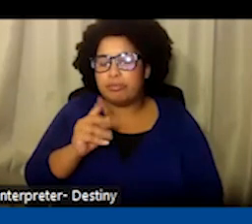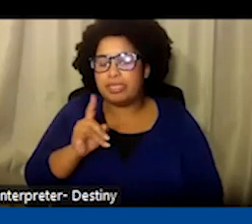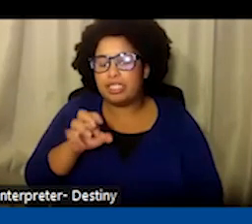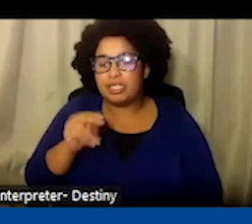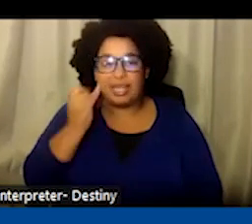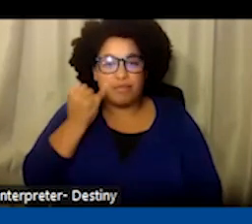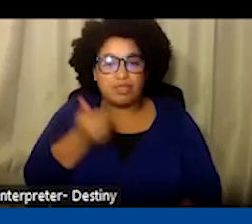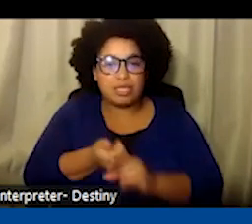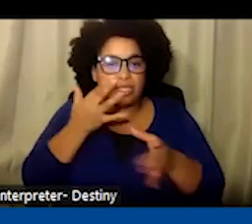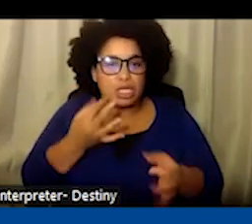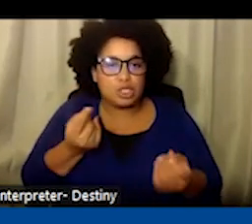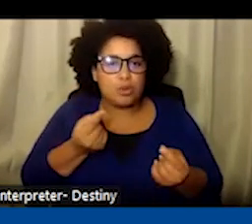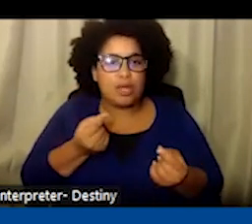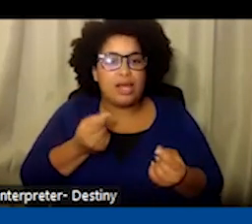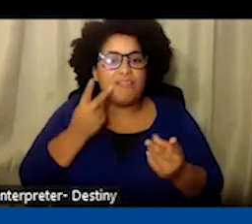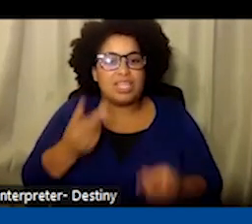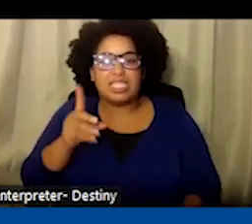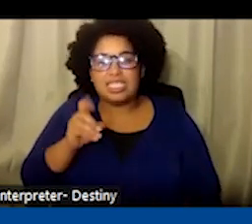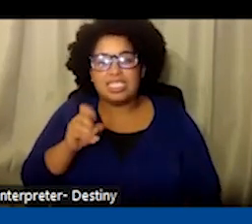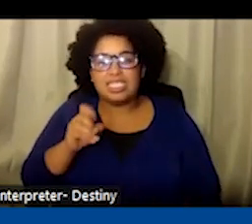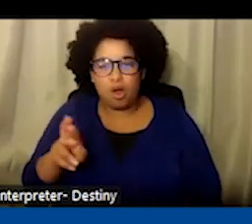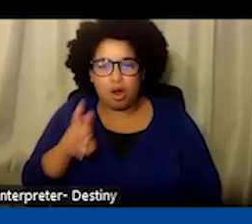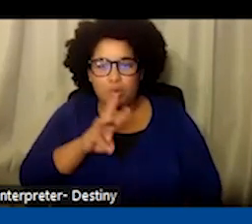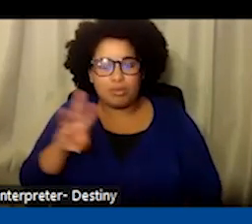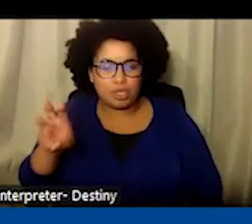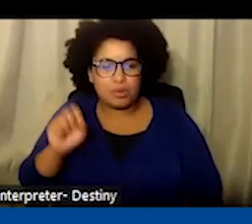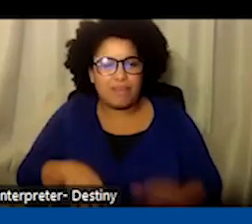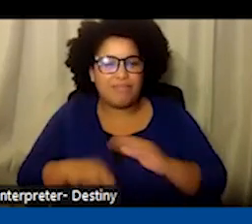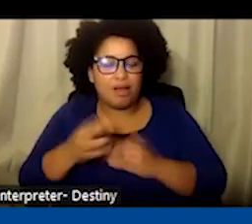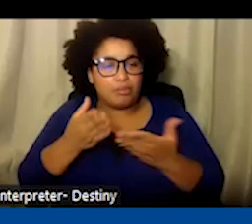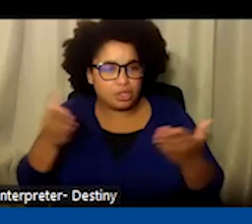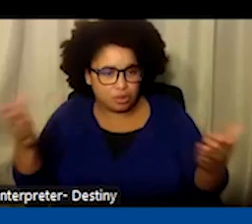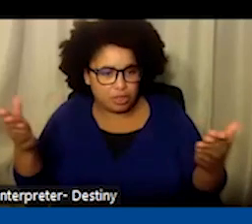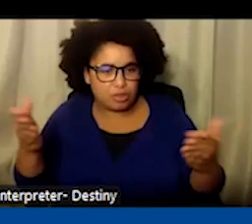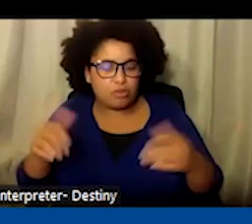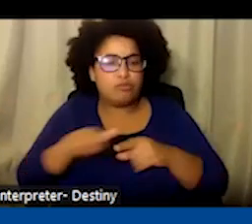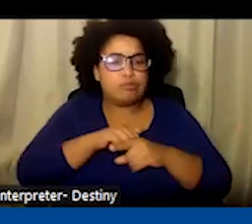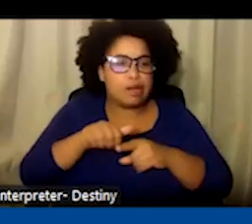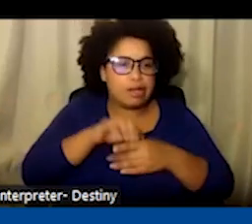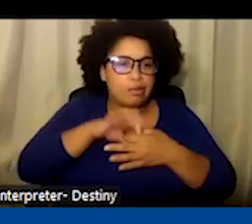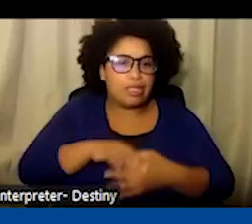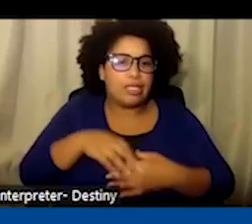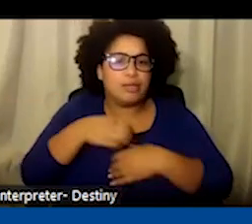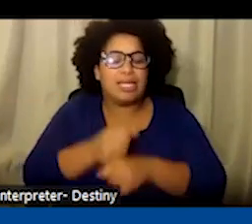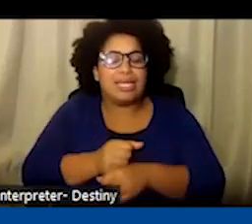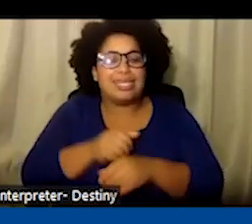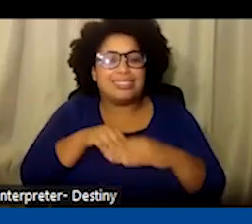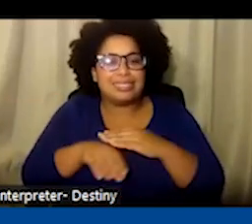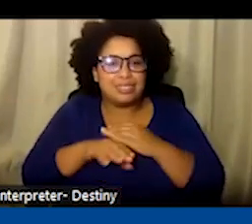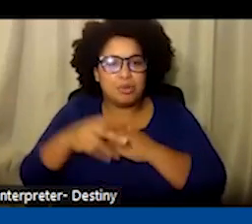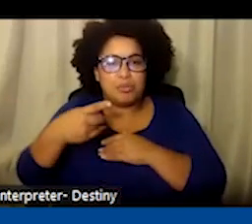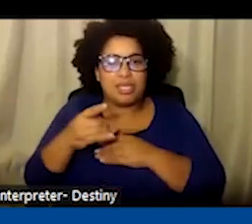recommend you visit the Department of Rehab website, where you can find material and trainings on creating accessible PDFs and a lot